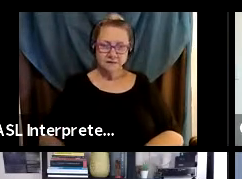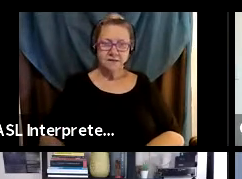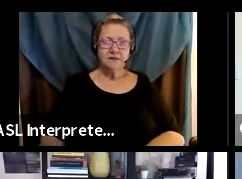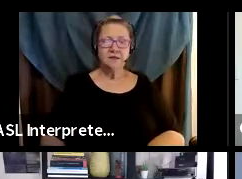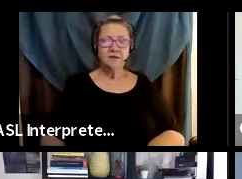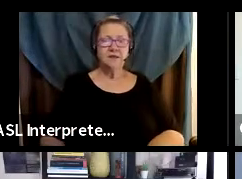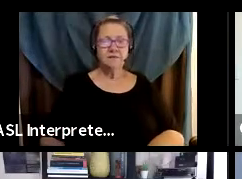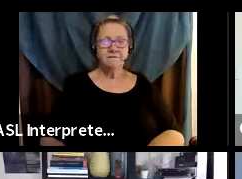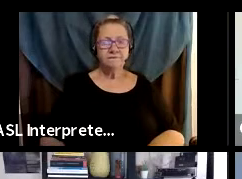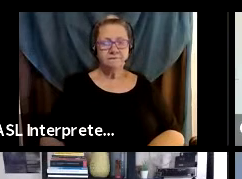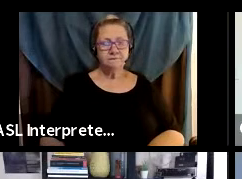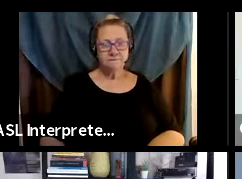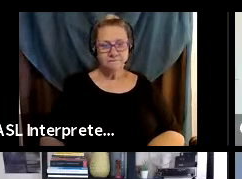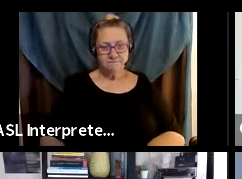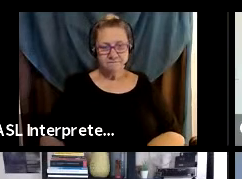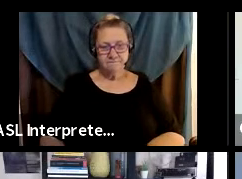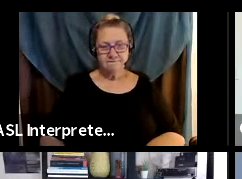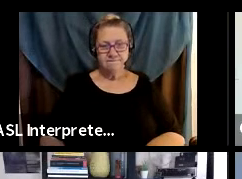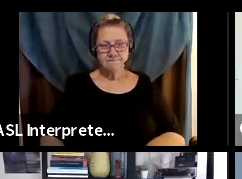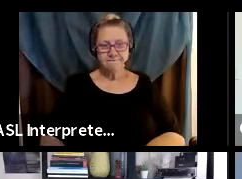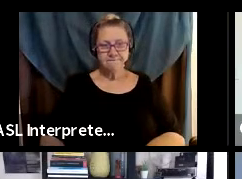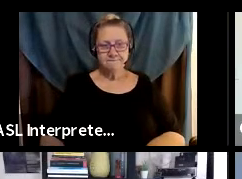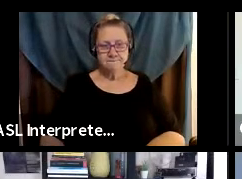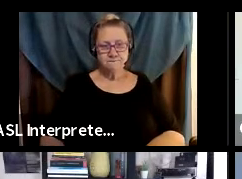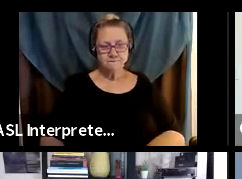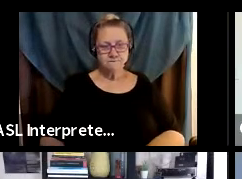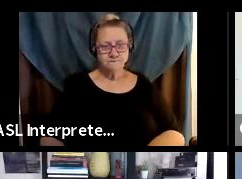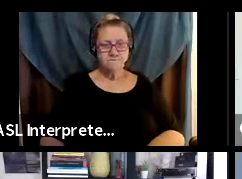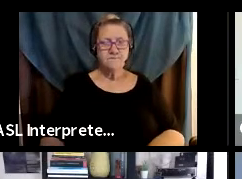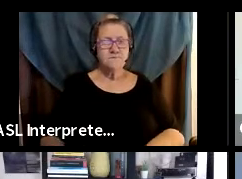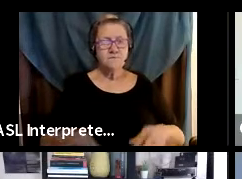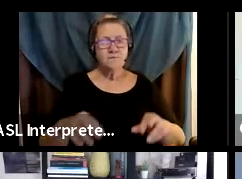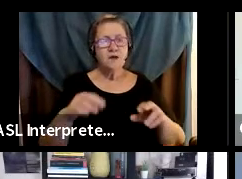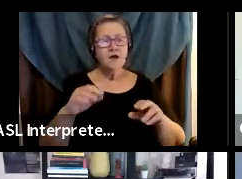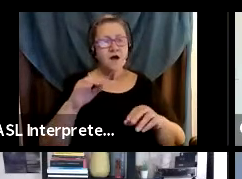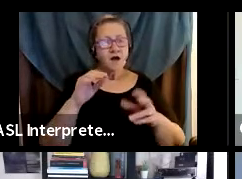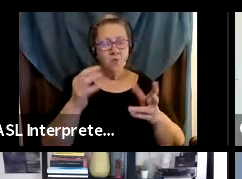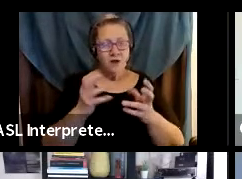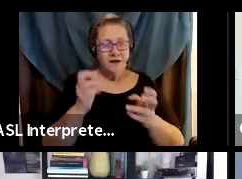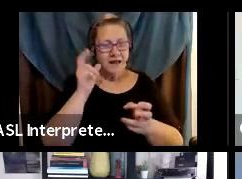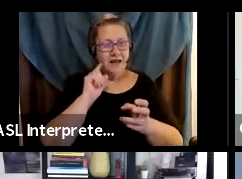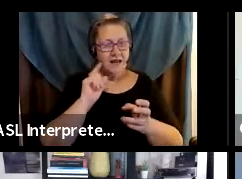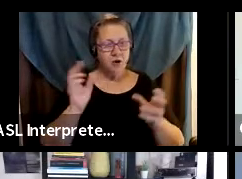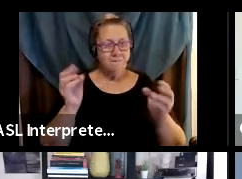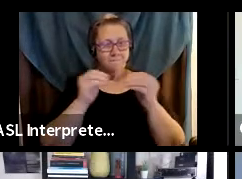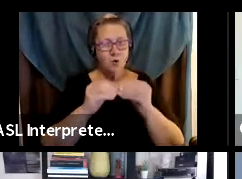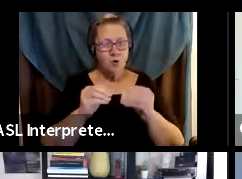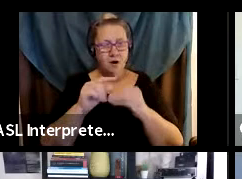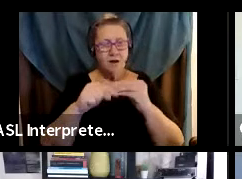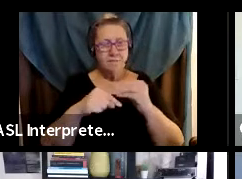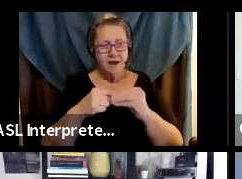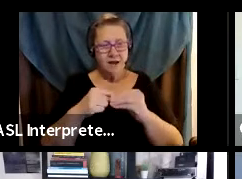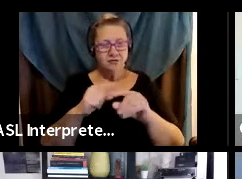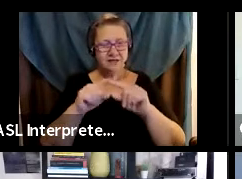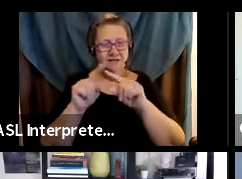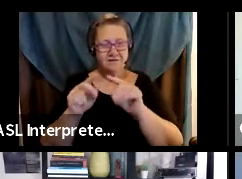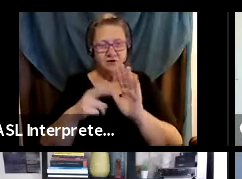of support that, or hear more about the thinking about what the role of the state